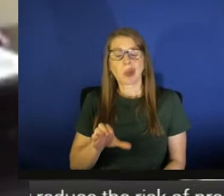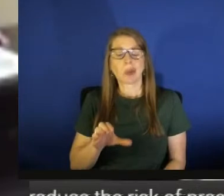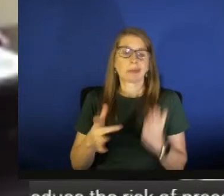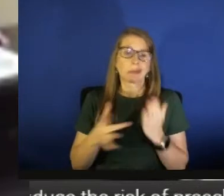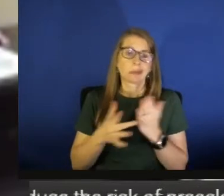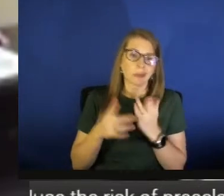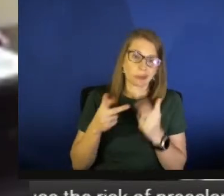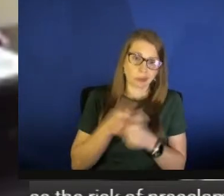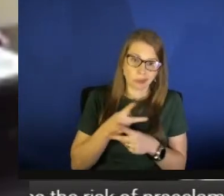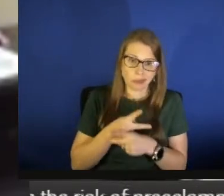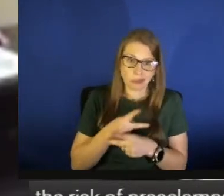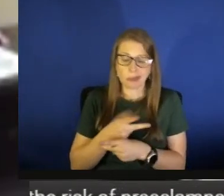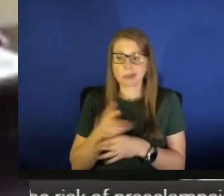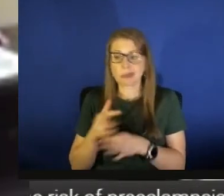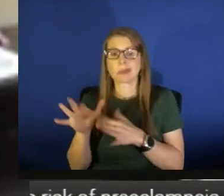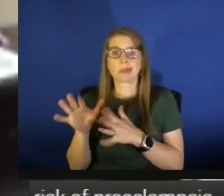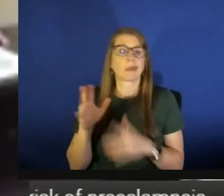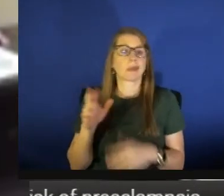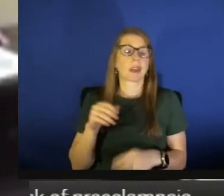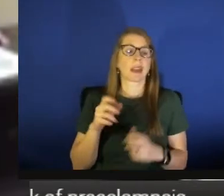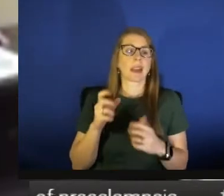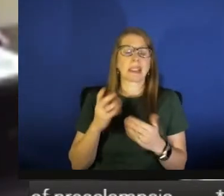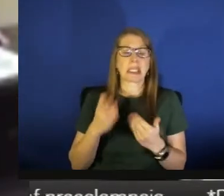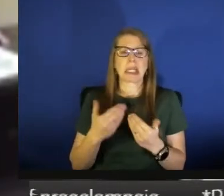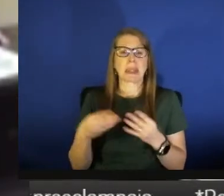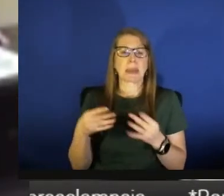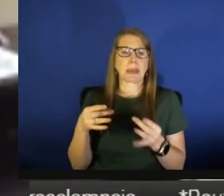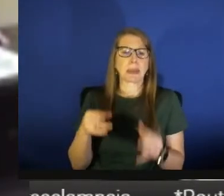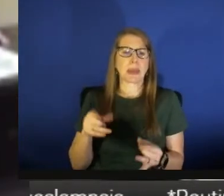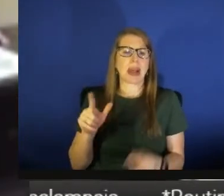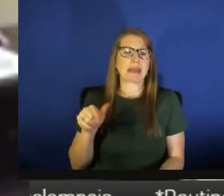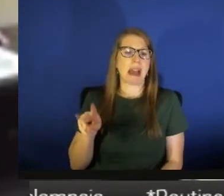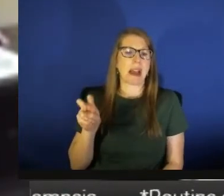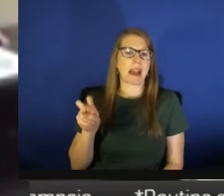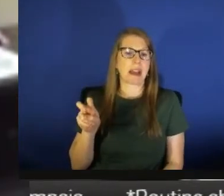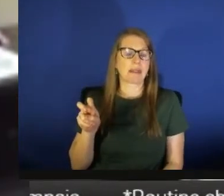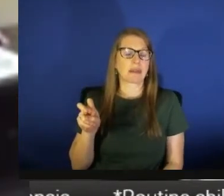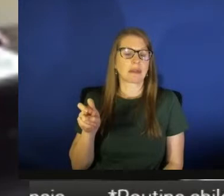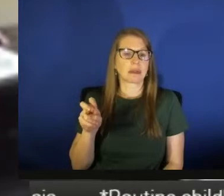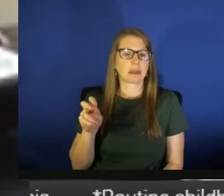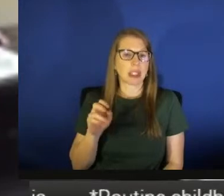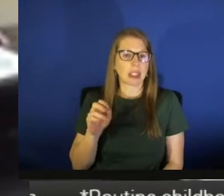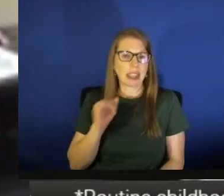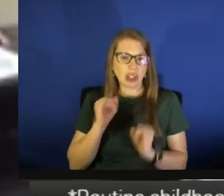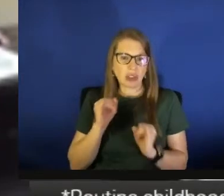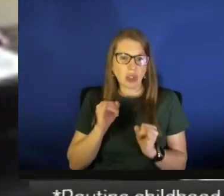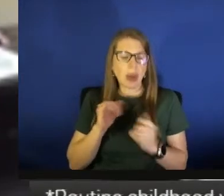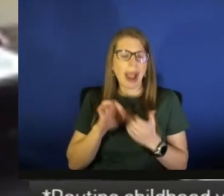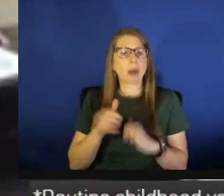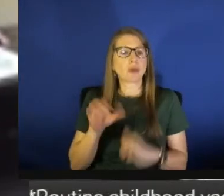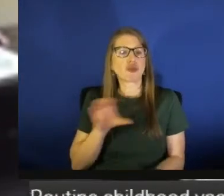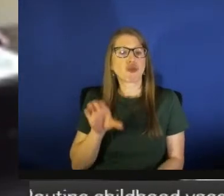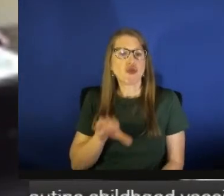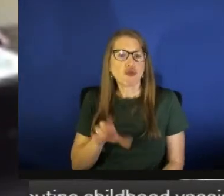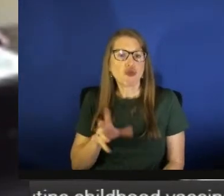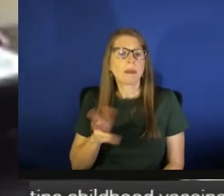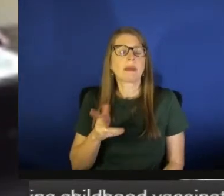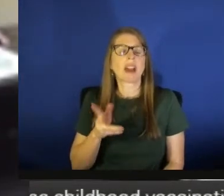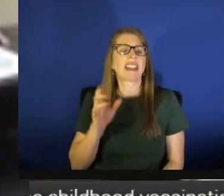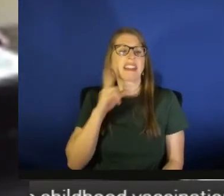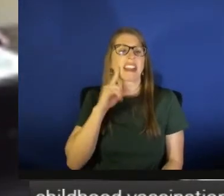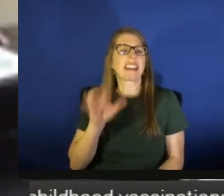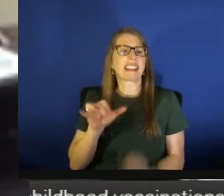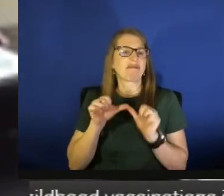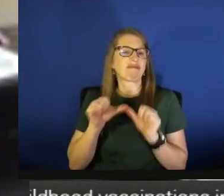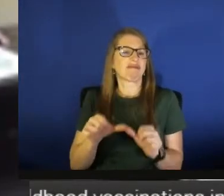today has become so easy to do live interviews via Zoom and that kind of thing. So I think some of that will definitely stick around.